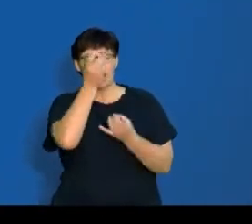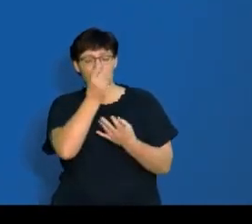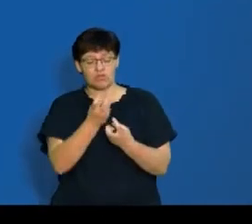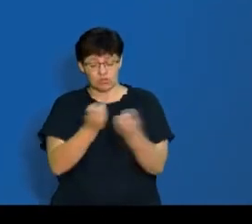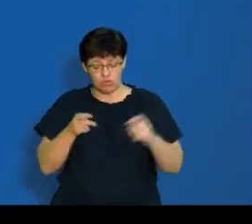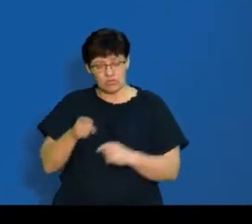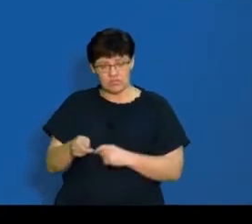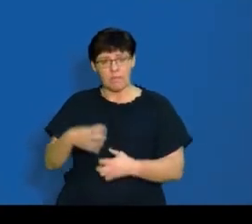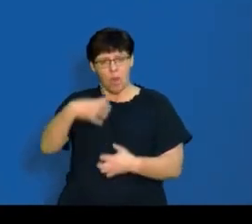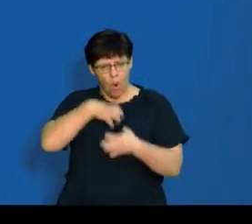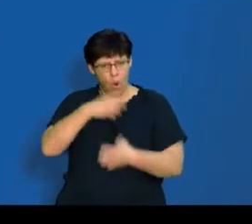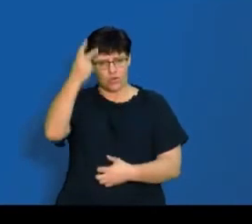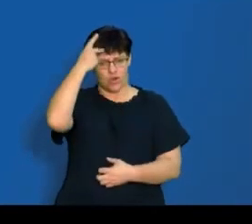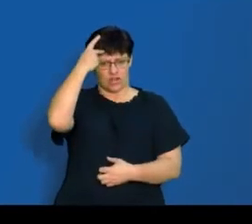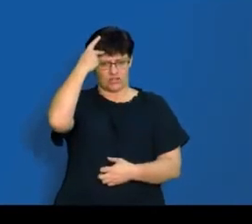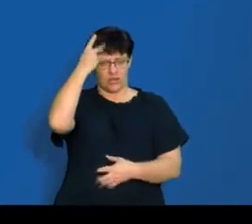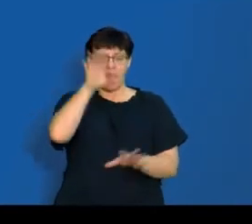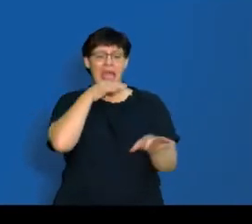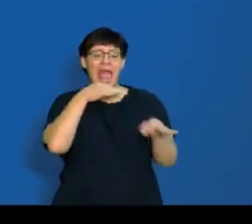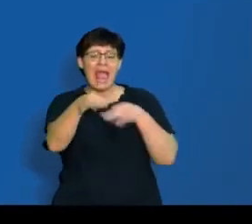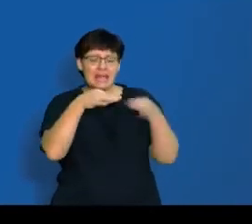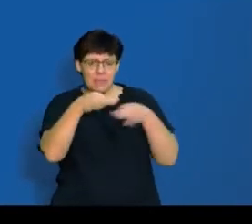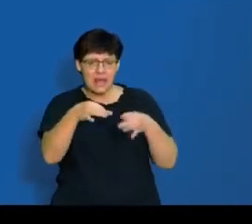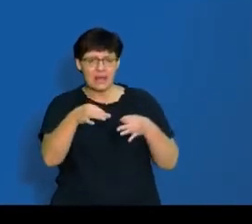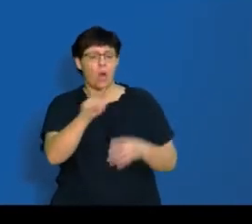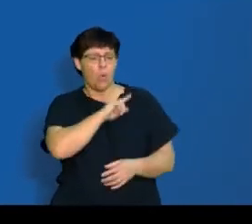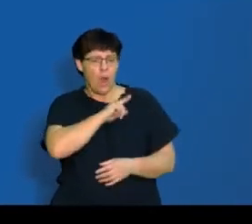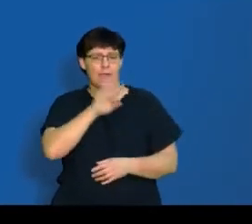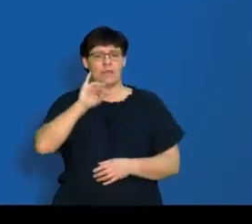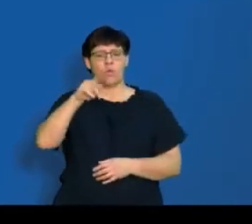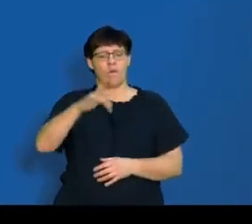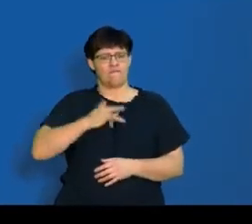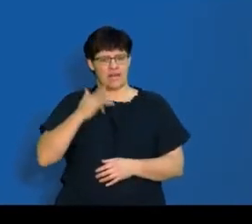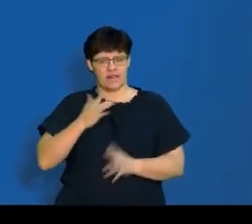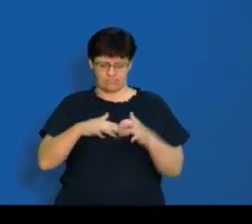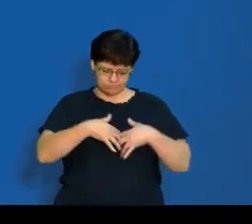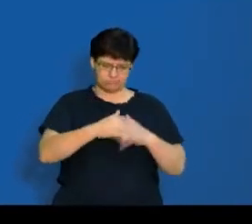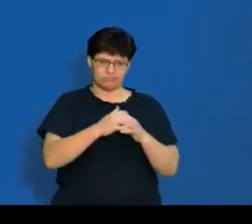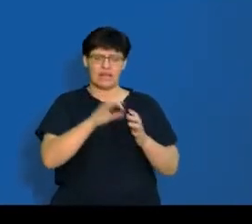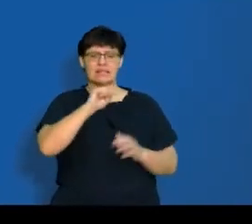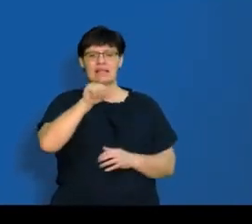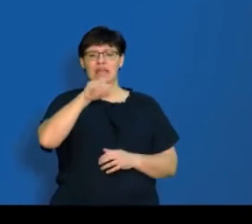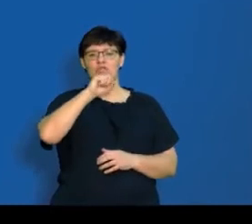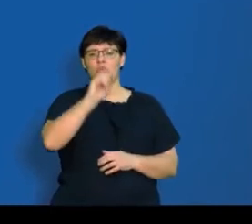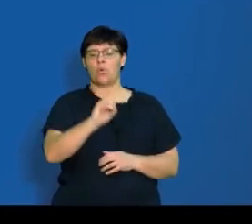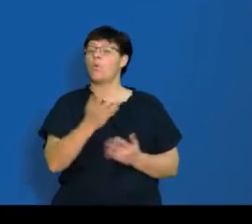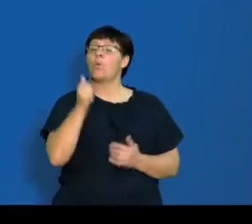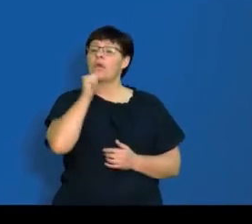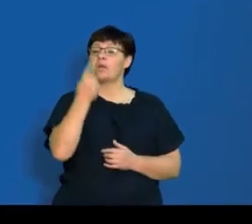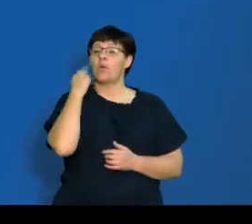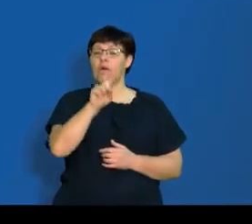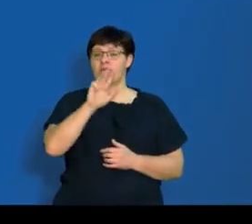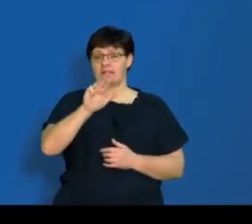source and your own knowledge, explain why Biko felt it was necessary for the formation of SASO in